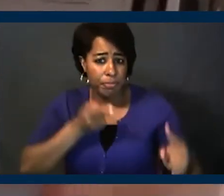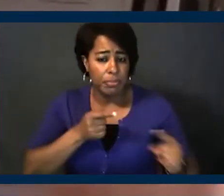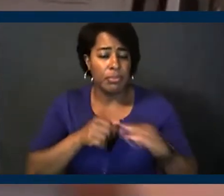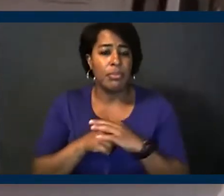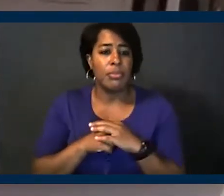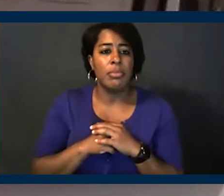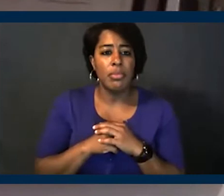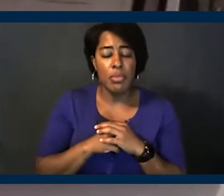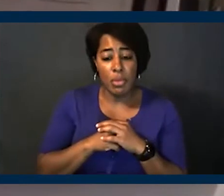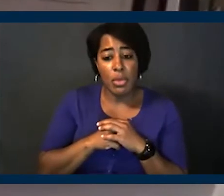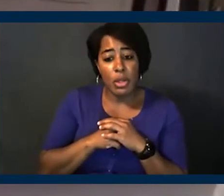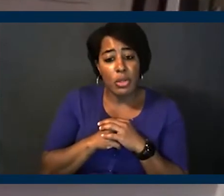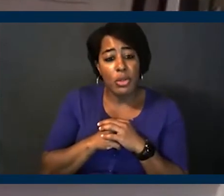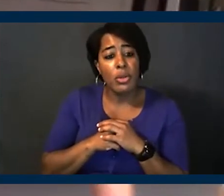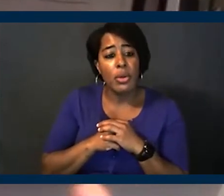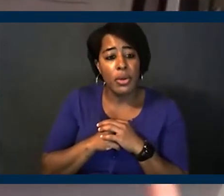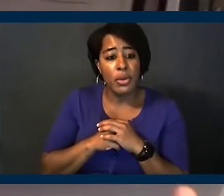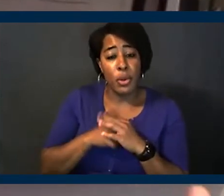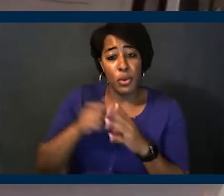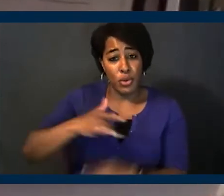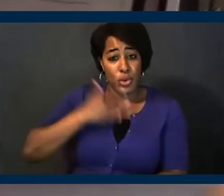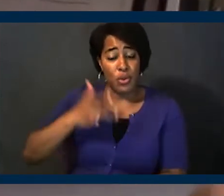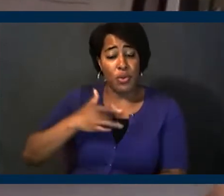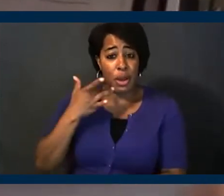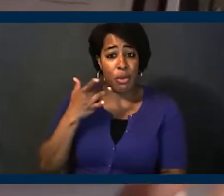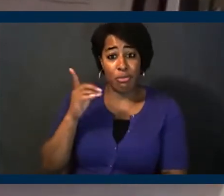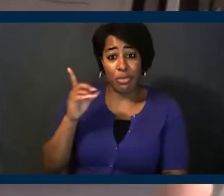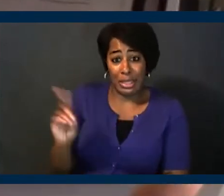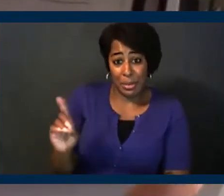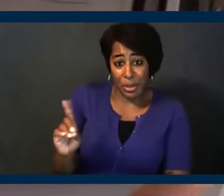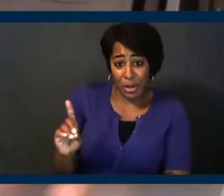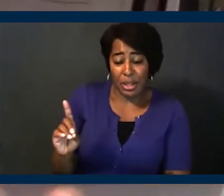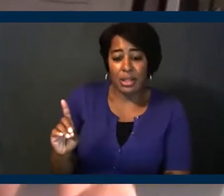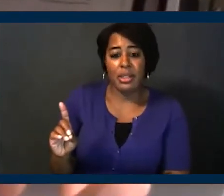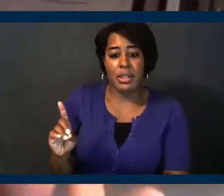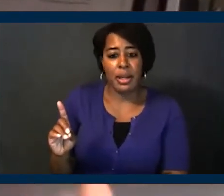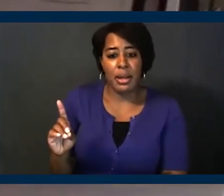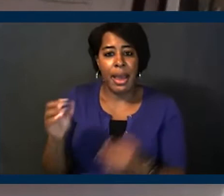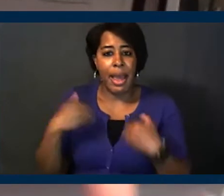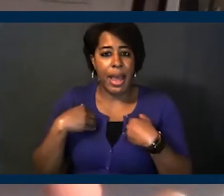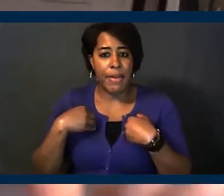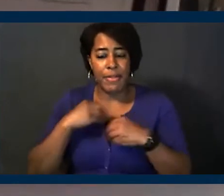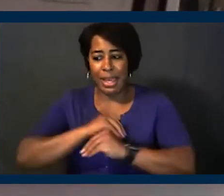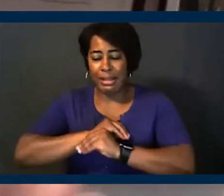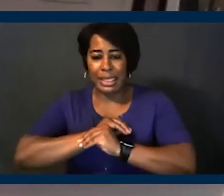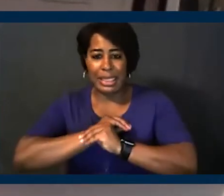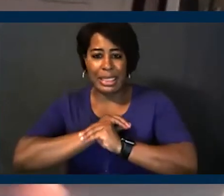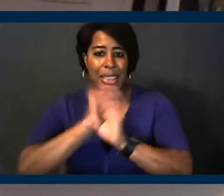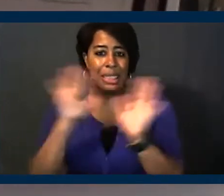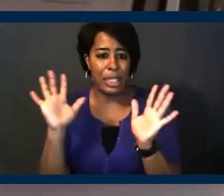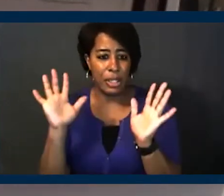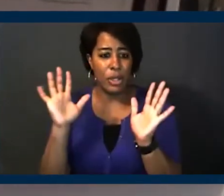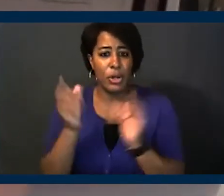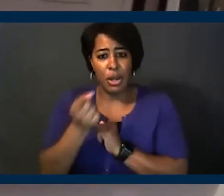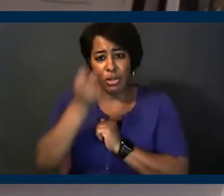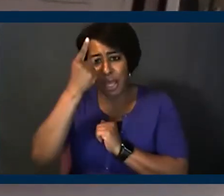that we as Democrats have a clear sense of the world that we're trying to